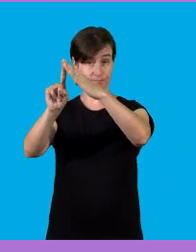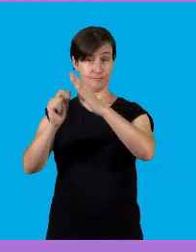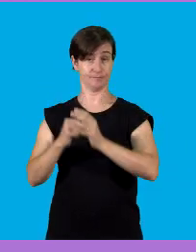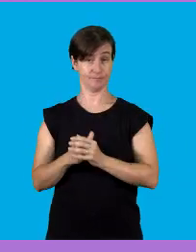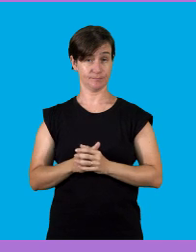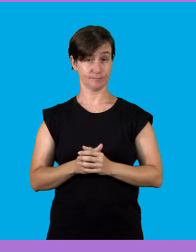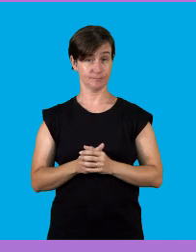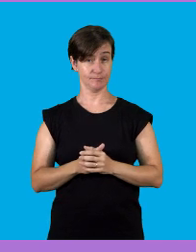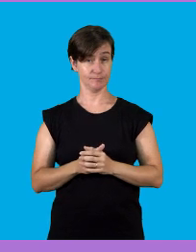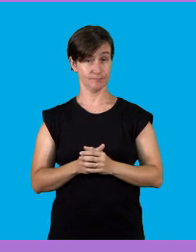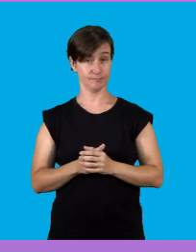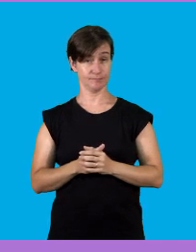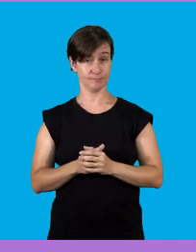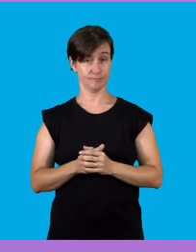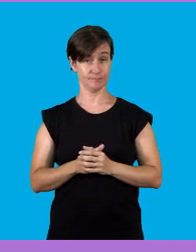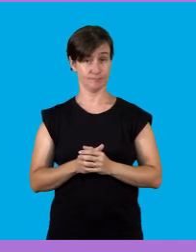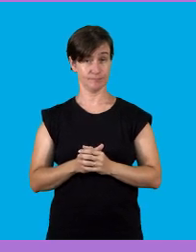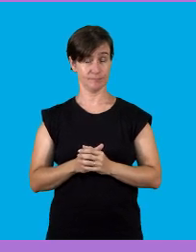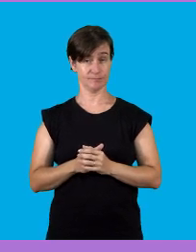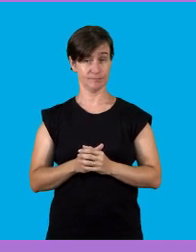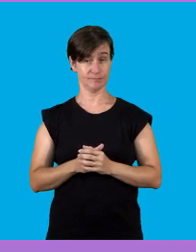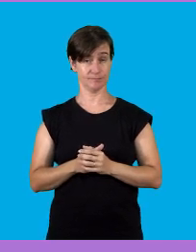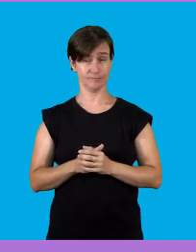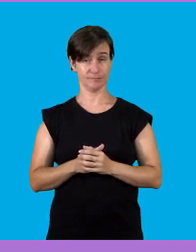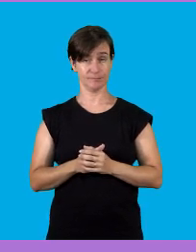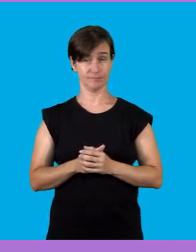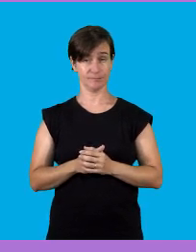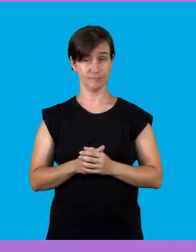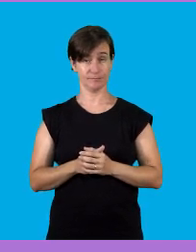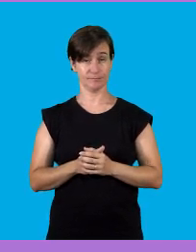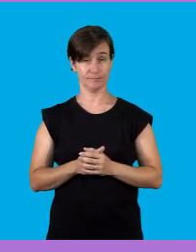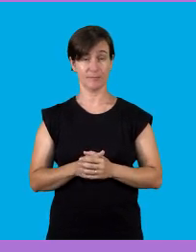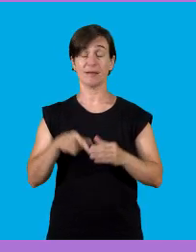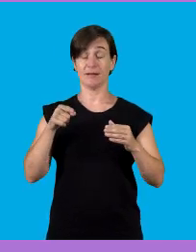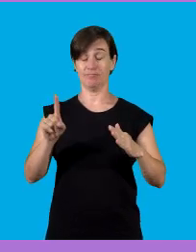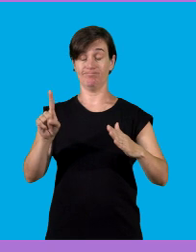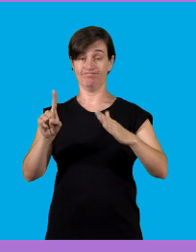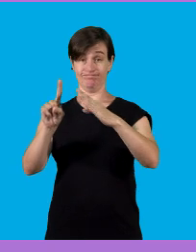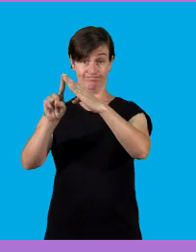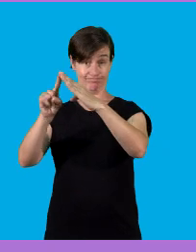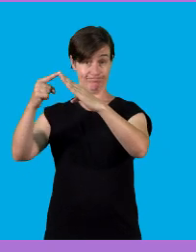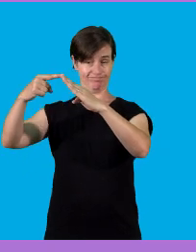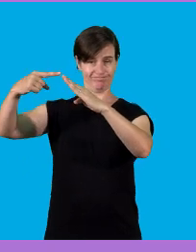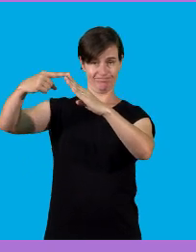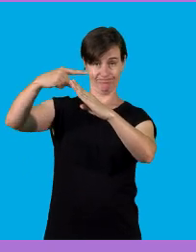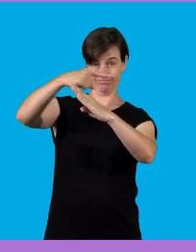gallons. Let's see where will it intersect. So when I move to my left-hand side,